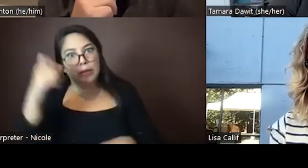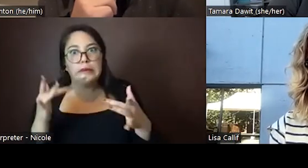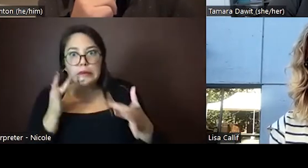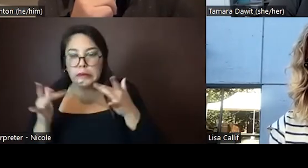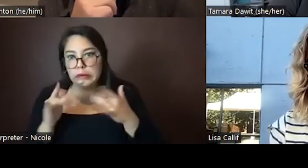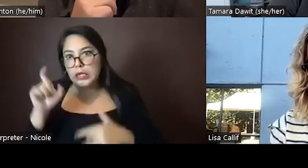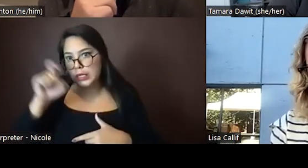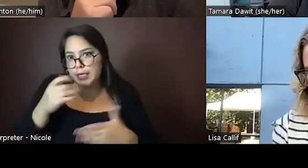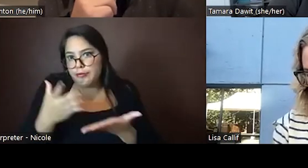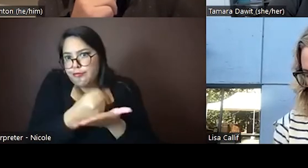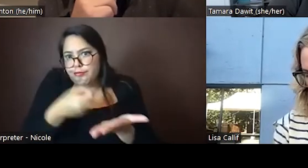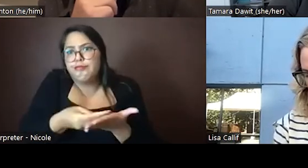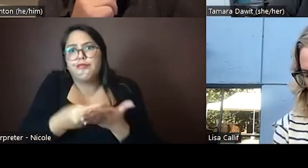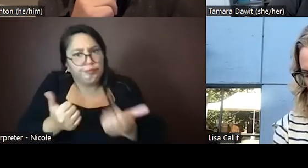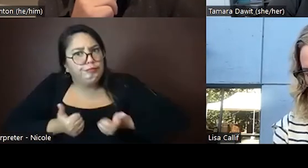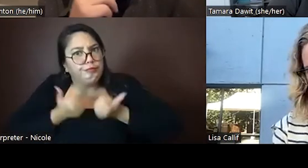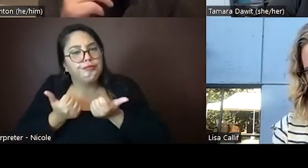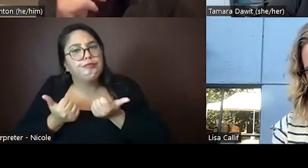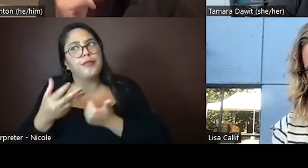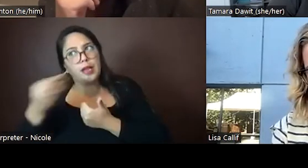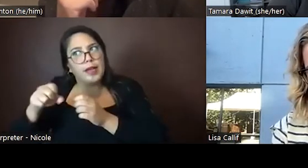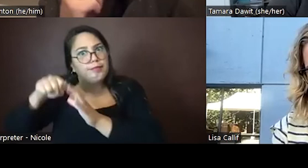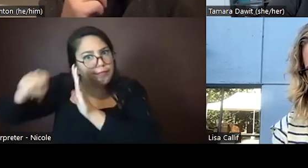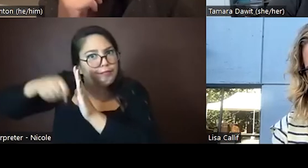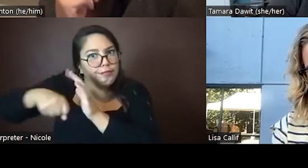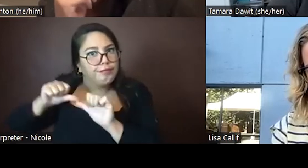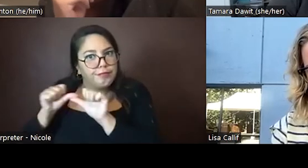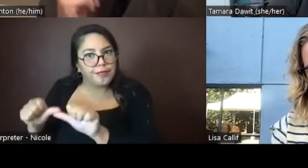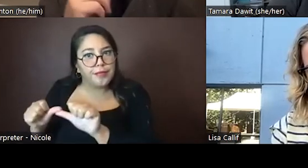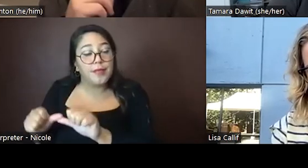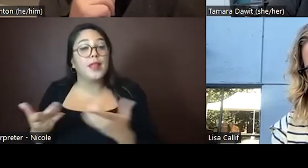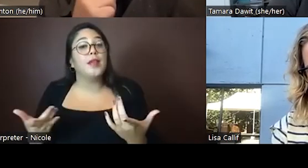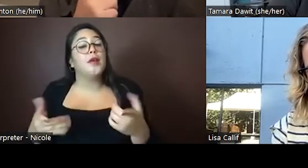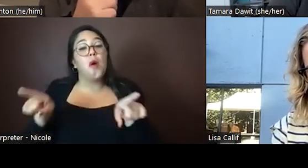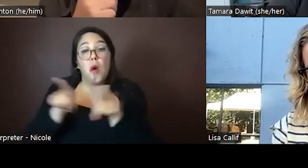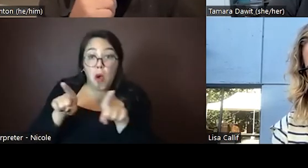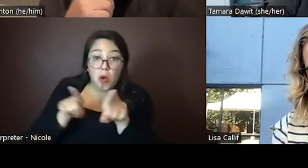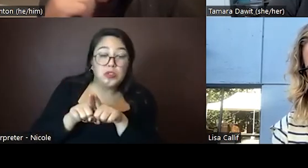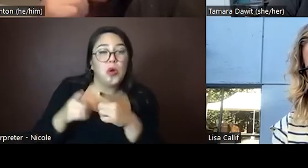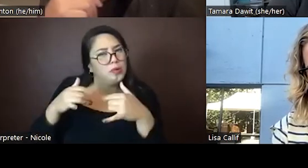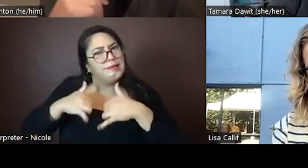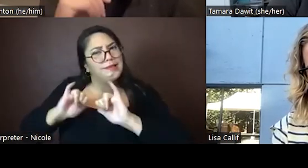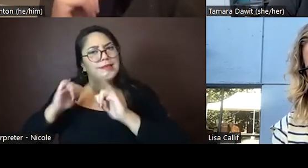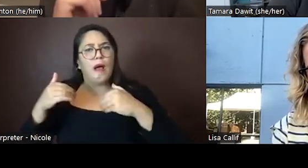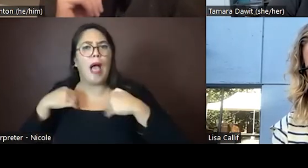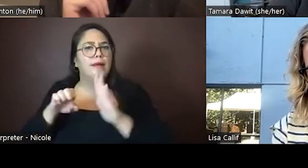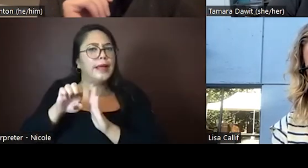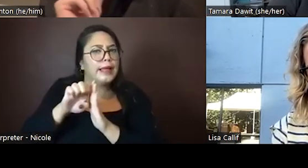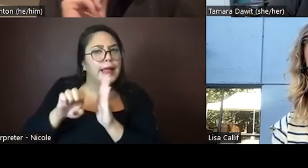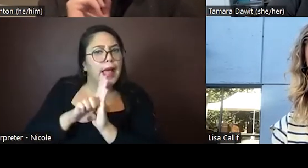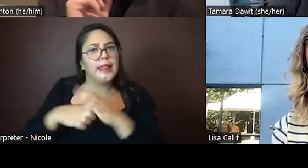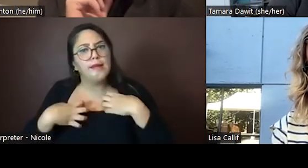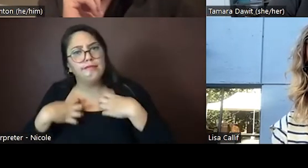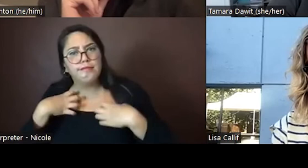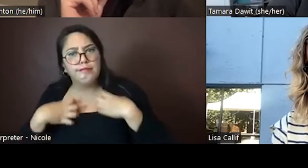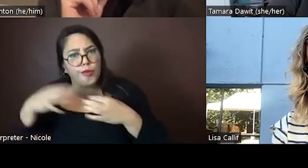make their living and make the film. But there are also, of course, some ethical decisions are intervening